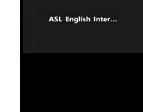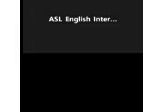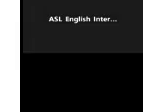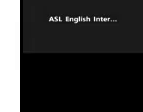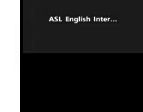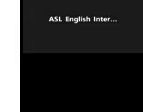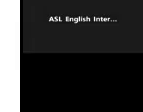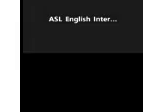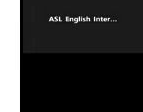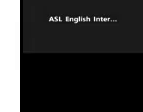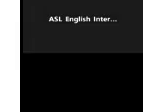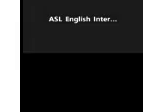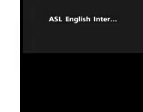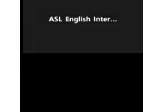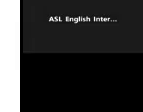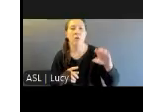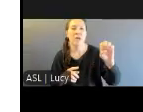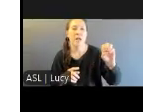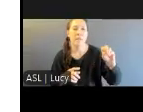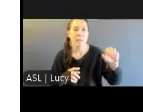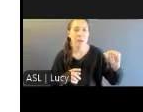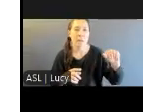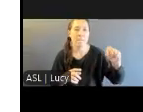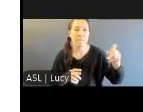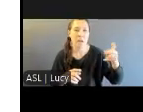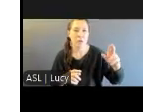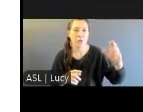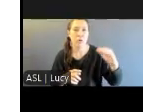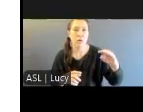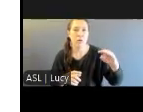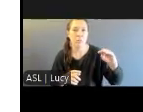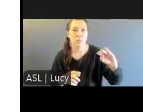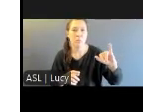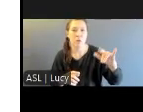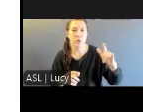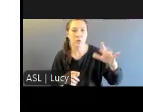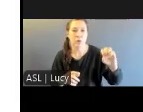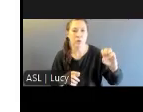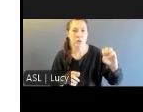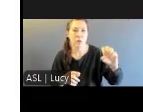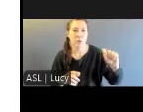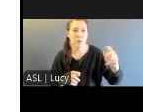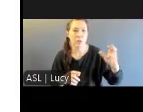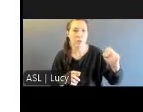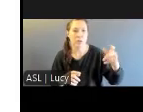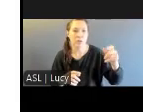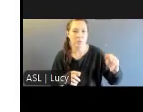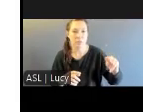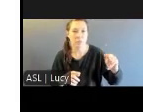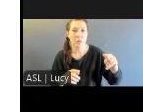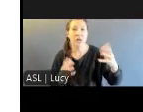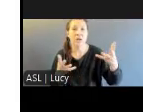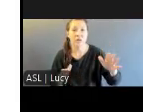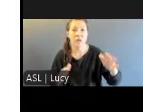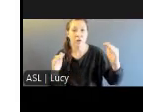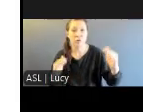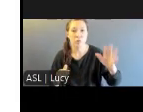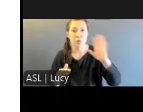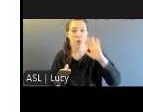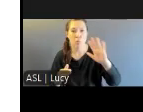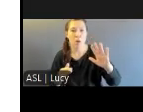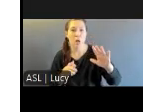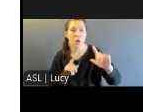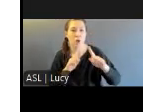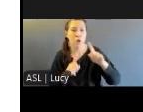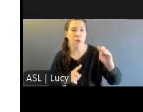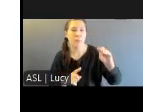from Helena DaSilva Hughes from the Immigrant Assistance Center. And after they've all had a chance to